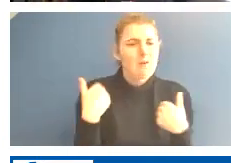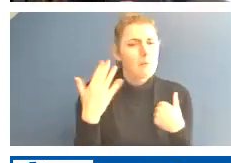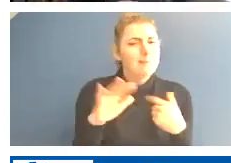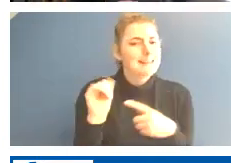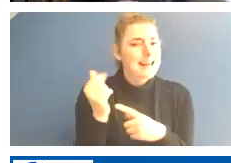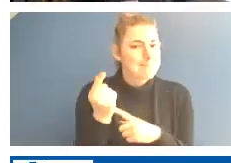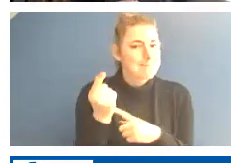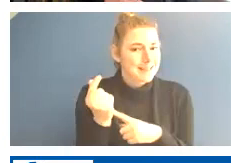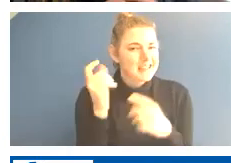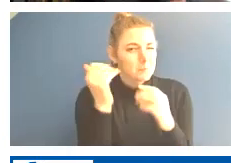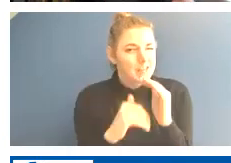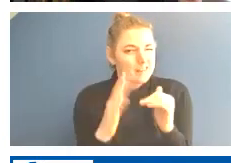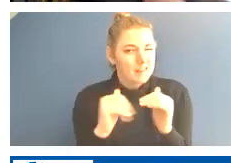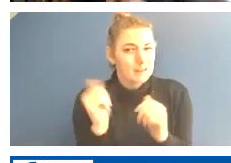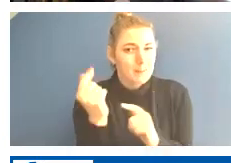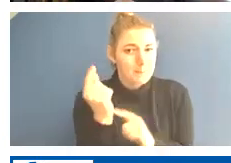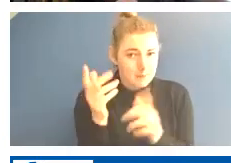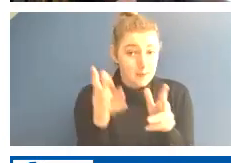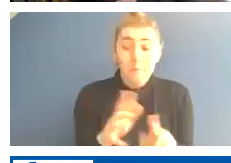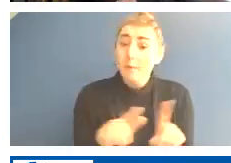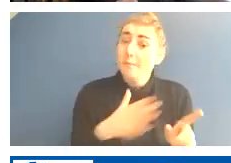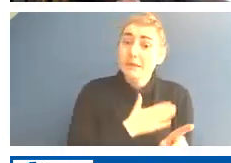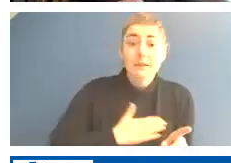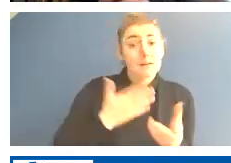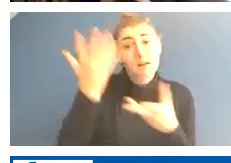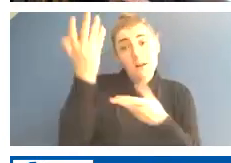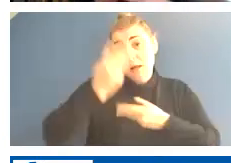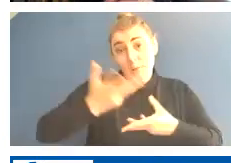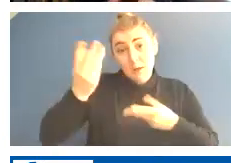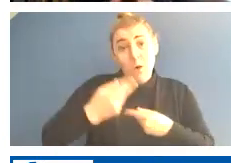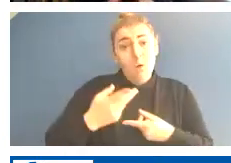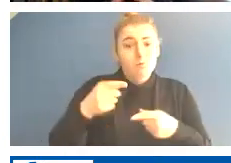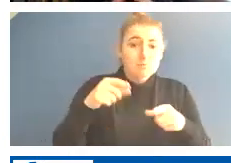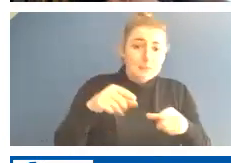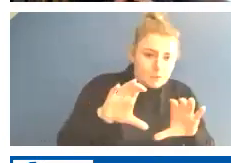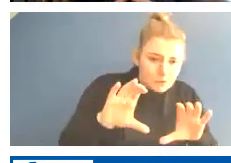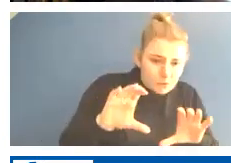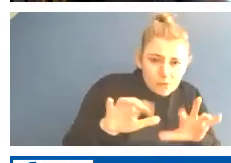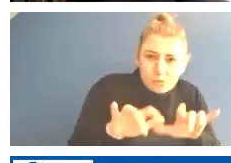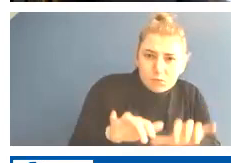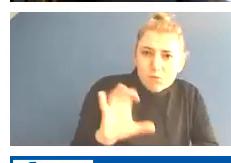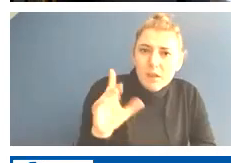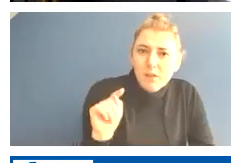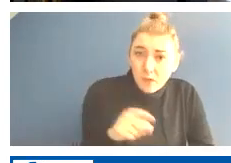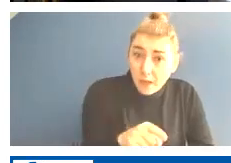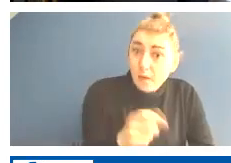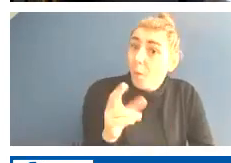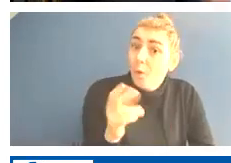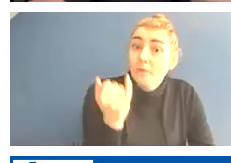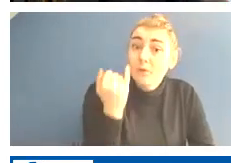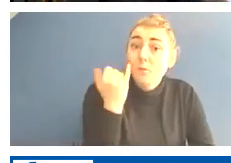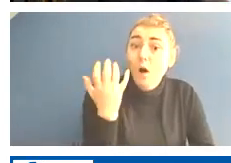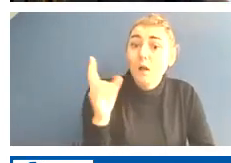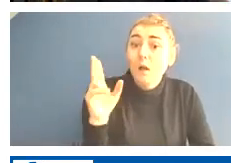10 minutes left here, but please do let me know, especially in the chat, or if you would like to unmute